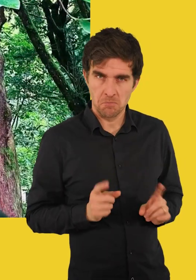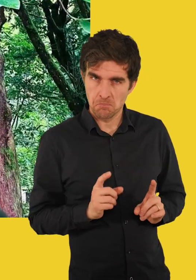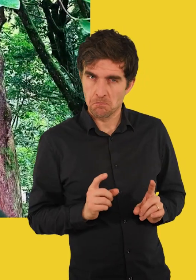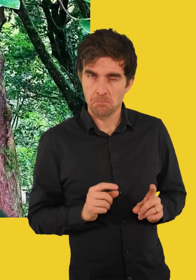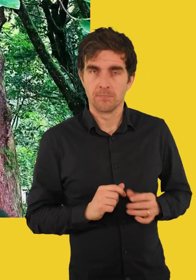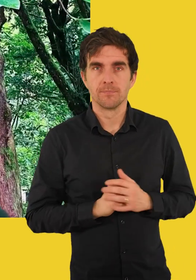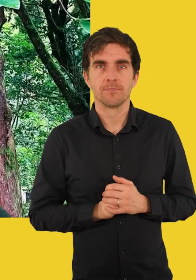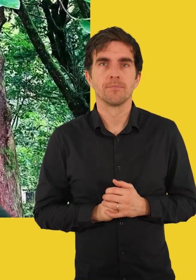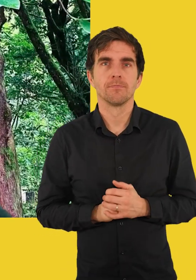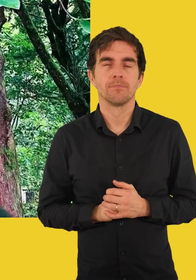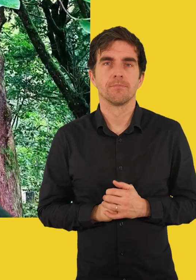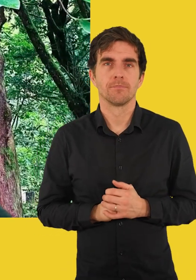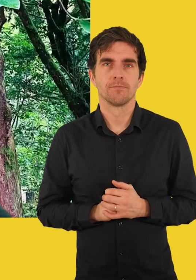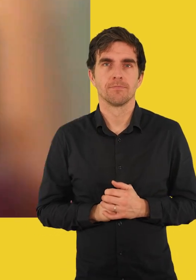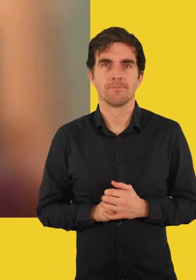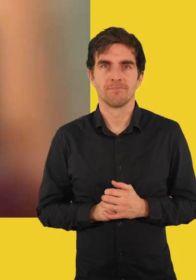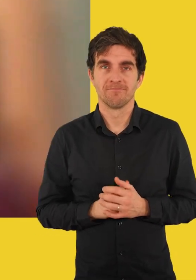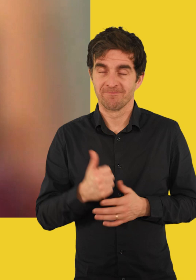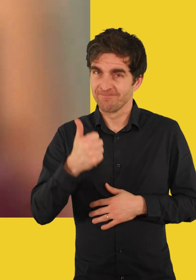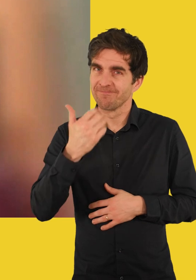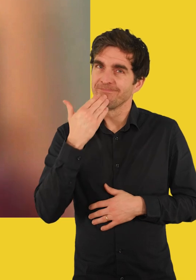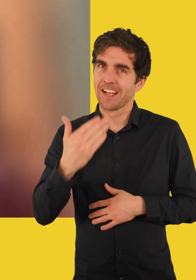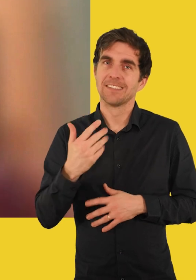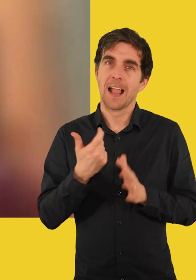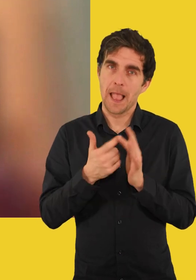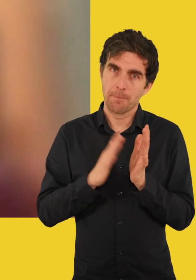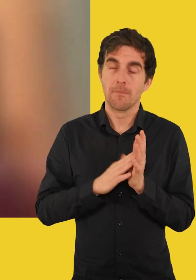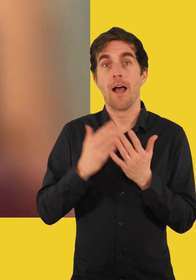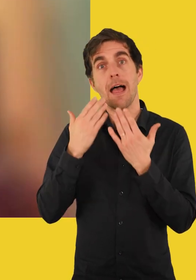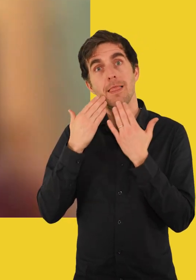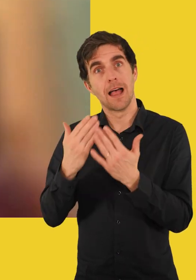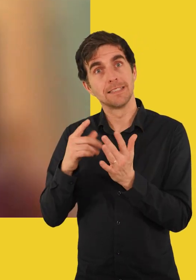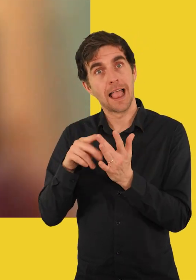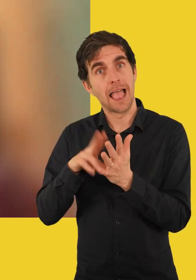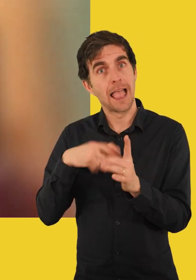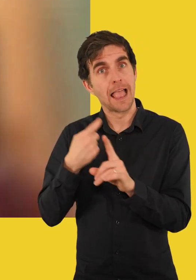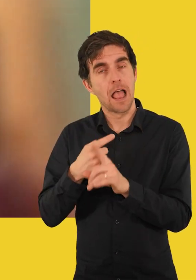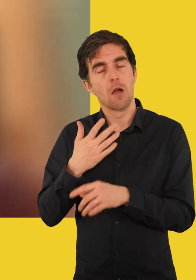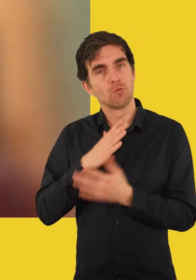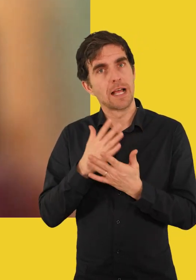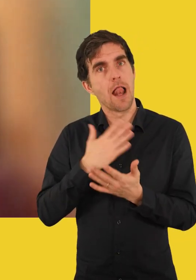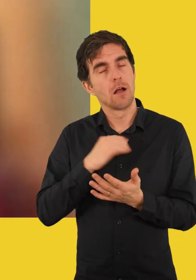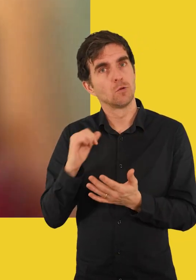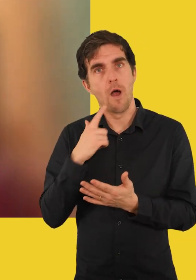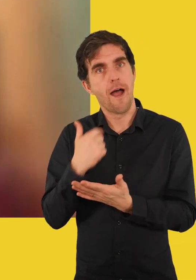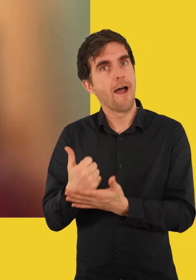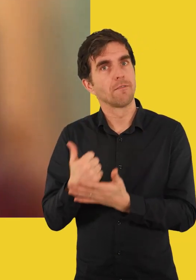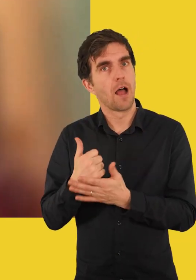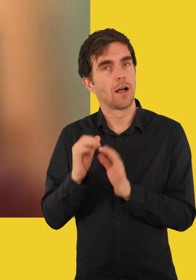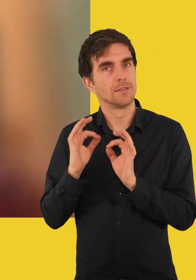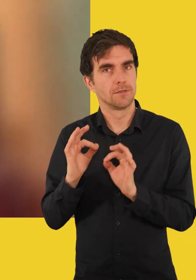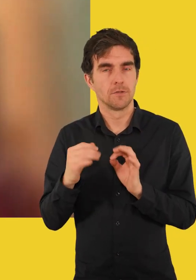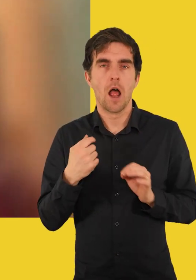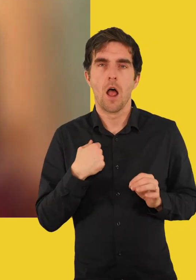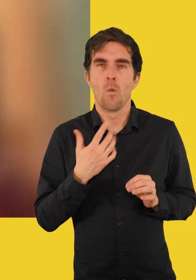in this space? Yes, thanks, Kim. And thanks, Inc. I really like your advice.